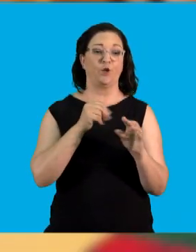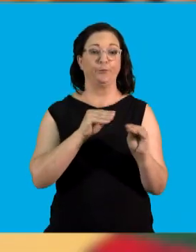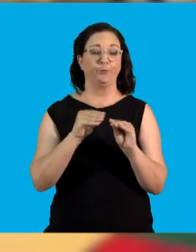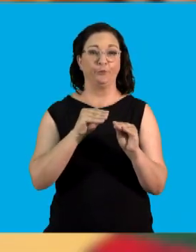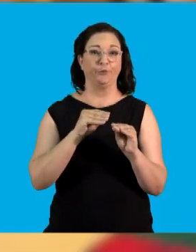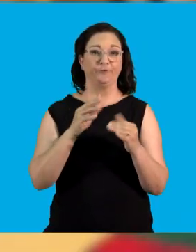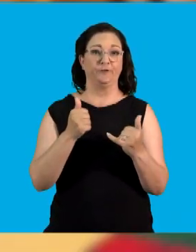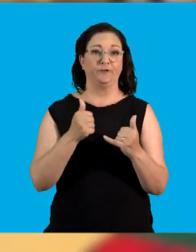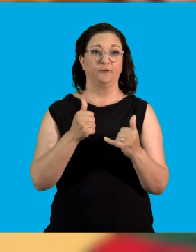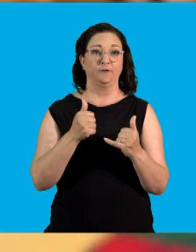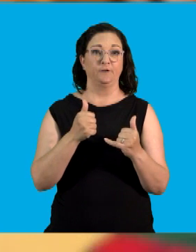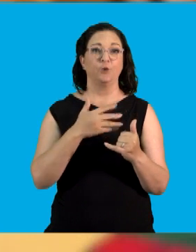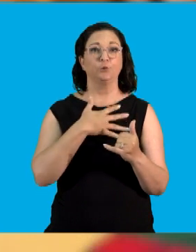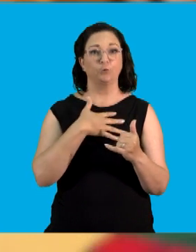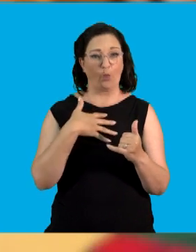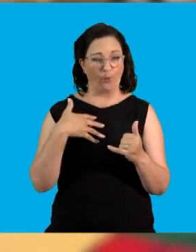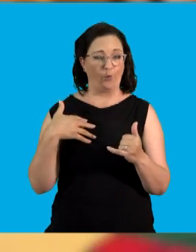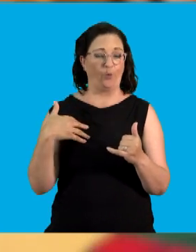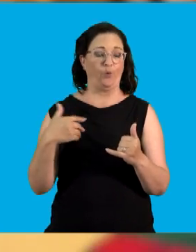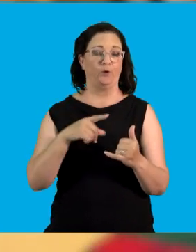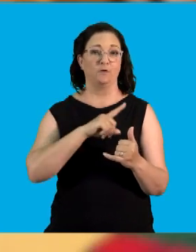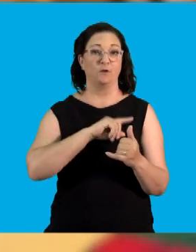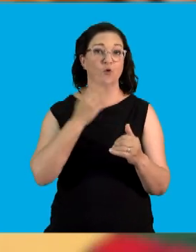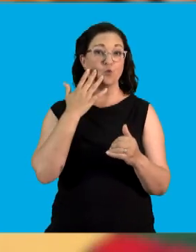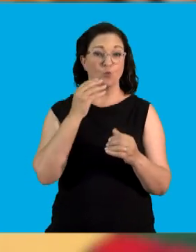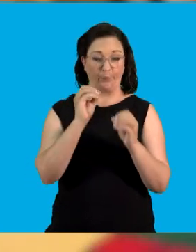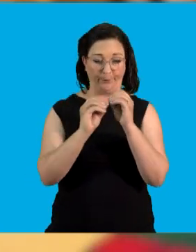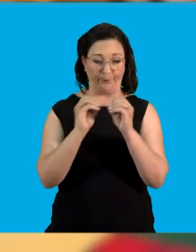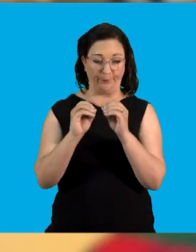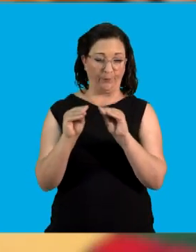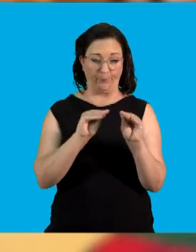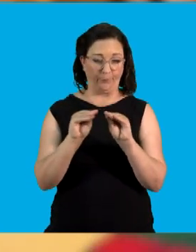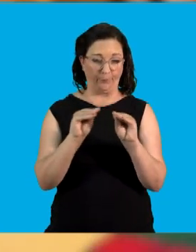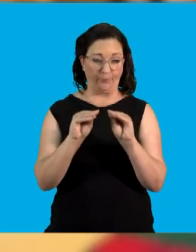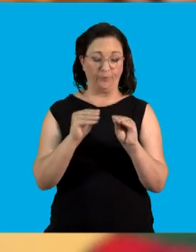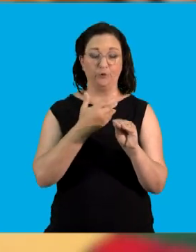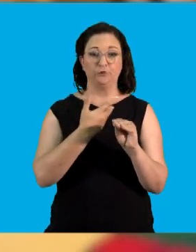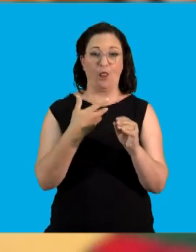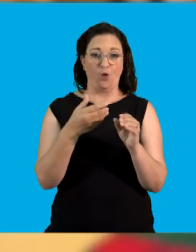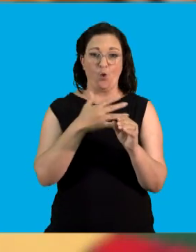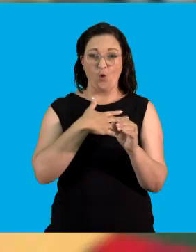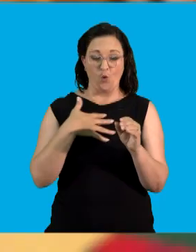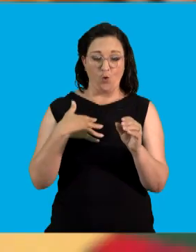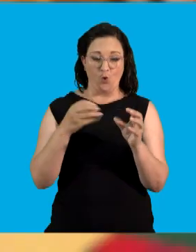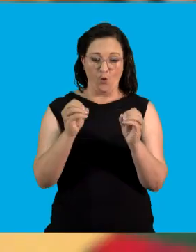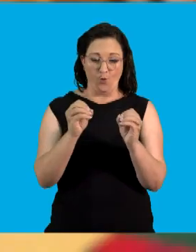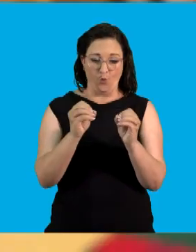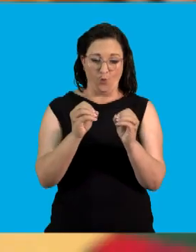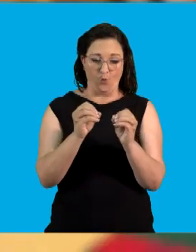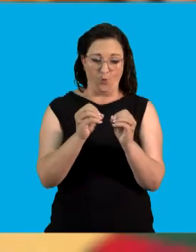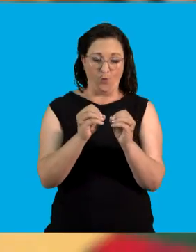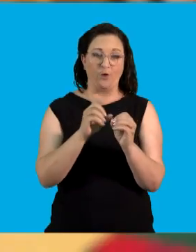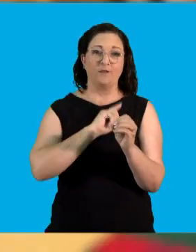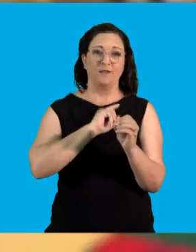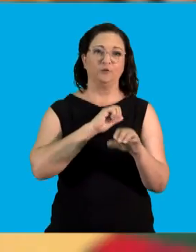those particles that are making up that liquid to move slower than normal. And once they move slower, they're going to come closer together and